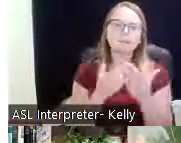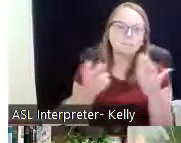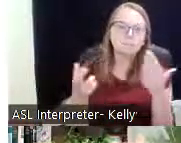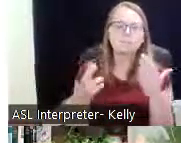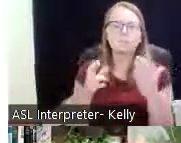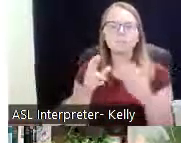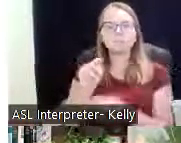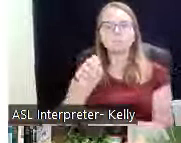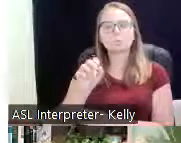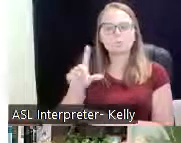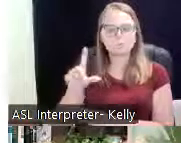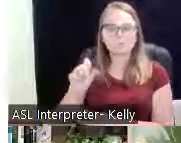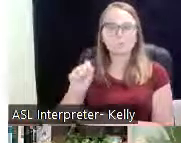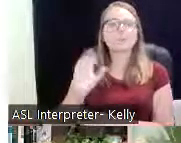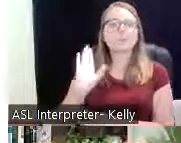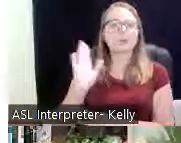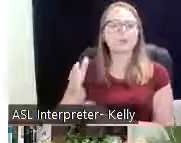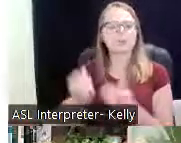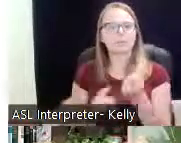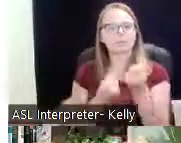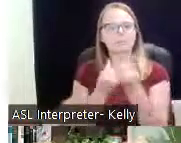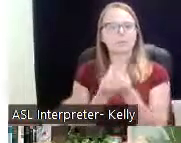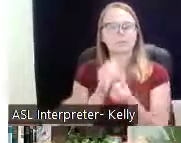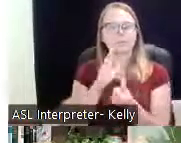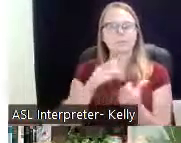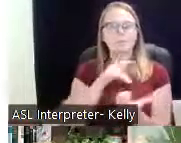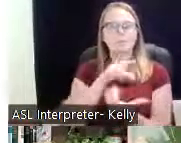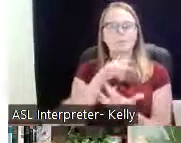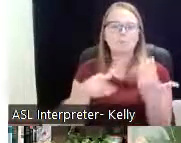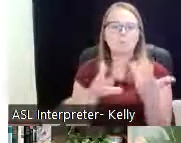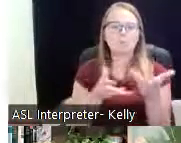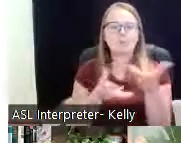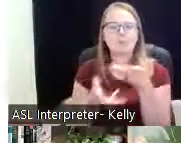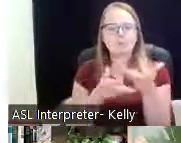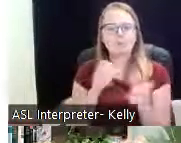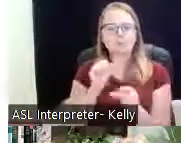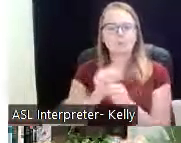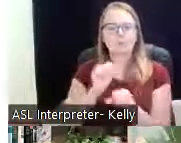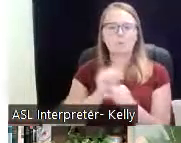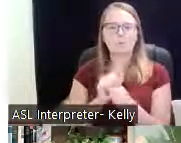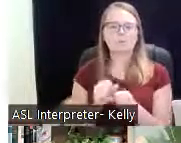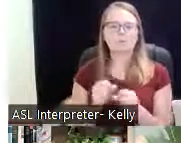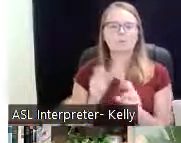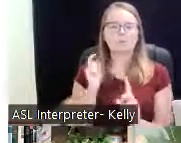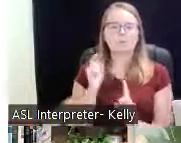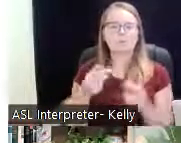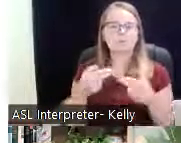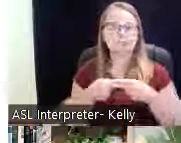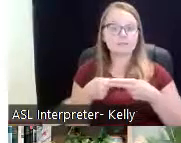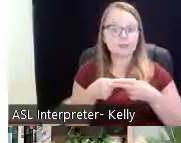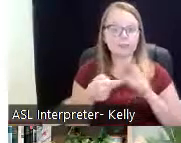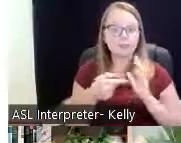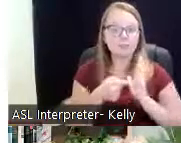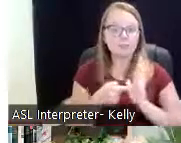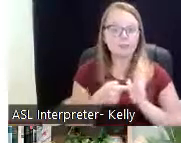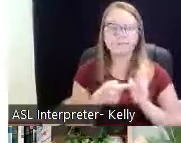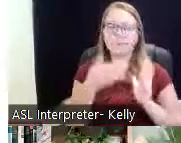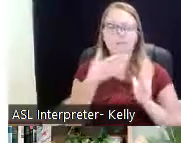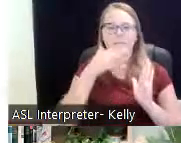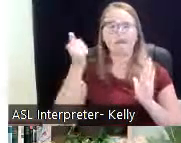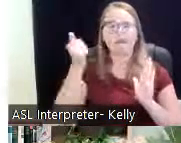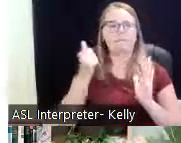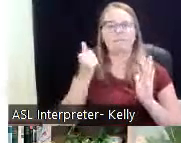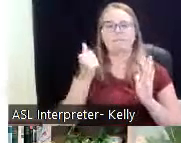support your organization's social engagement work. What this slide shows is the best way to learn